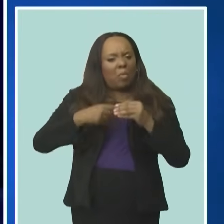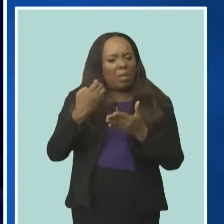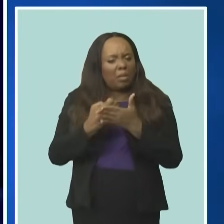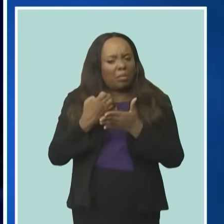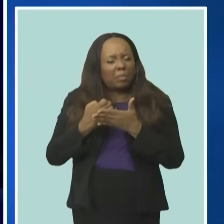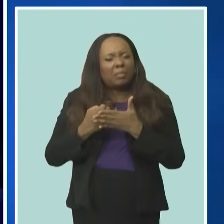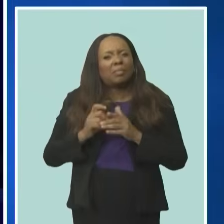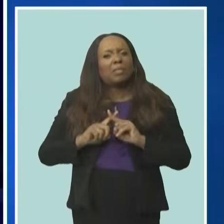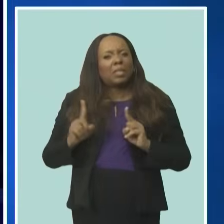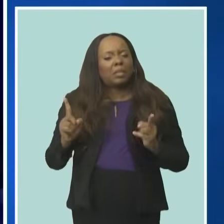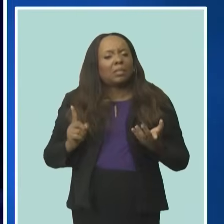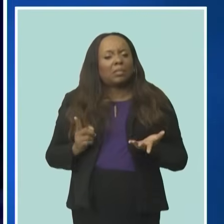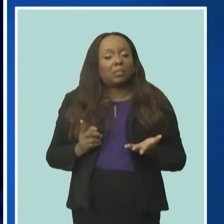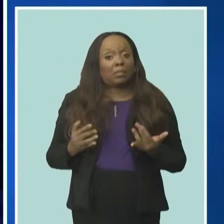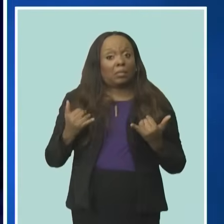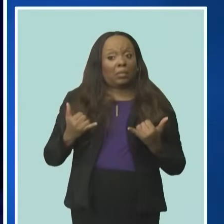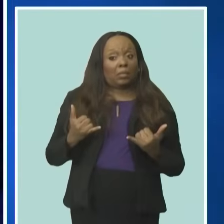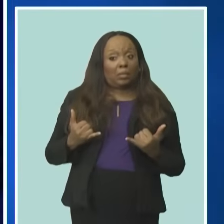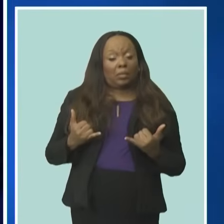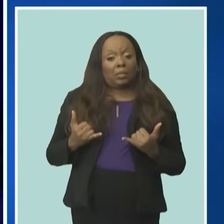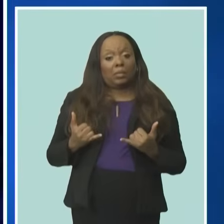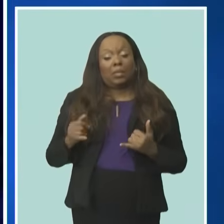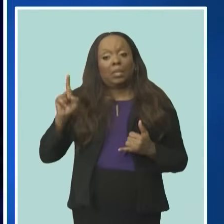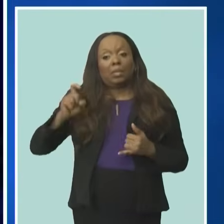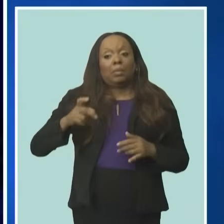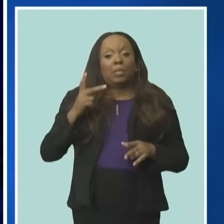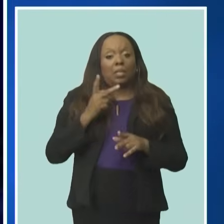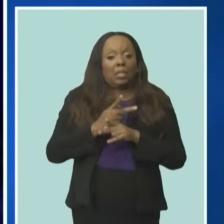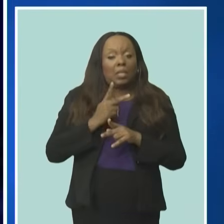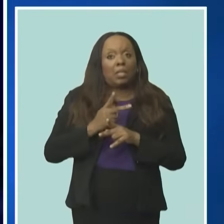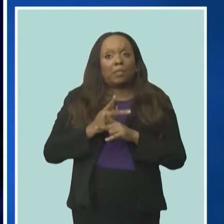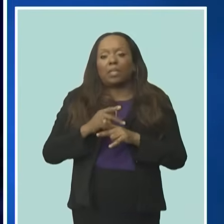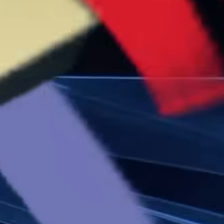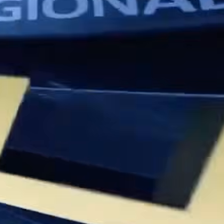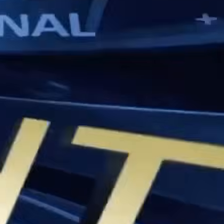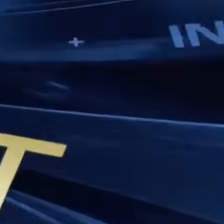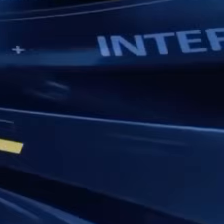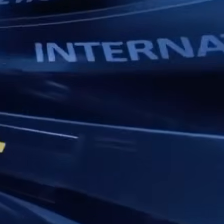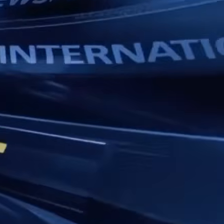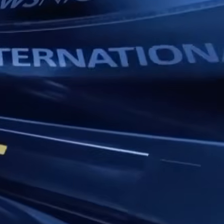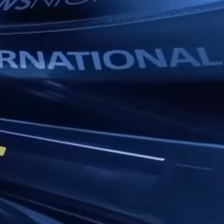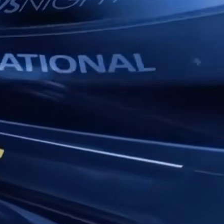need now, and especially now always, to be careful of high expectations.